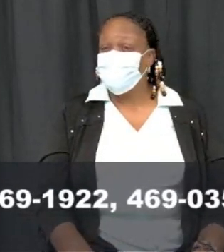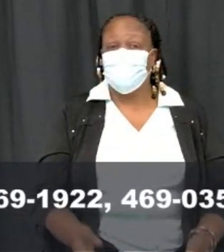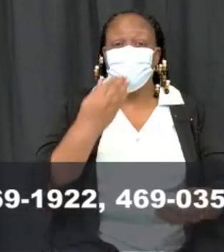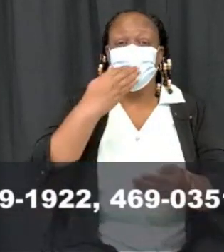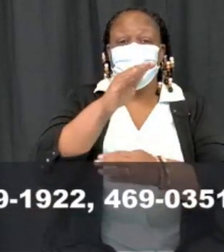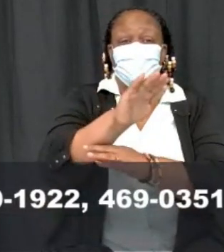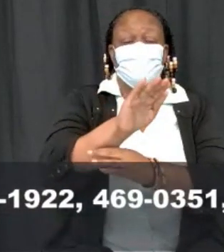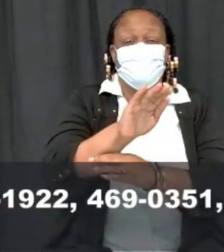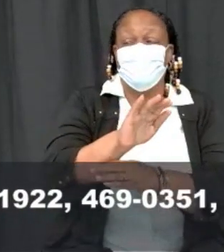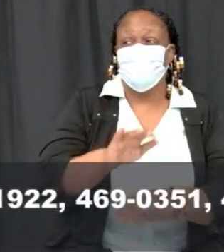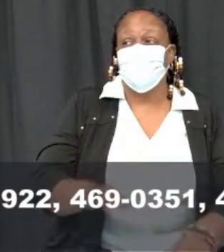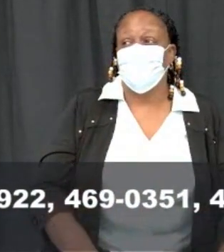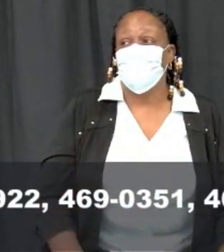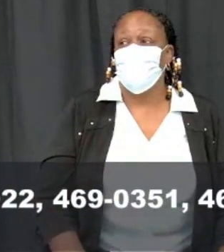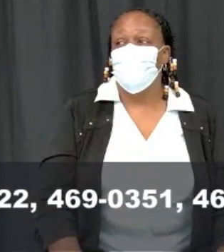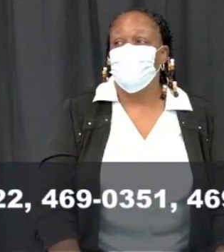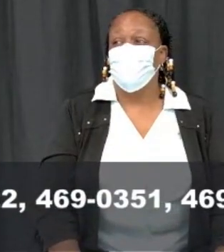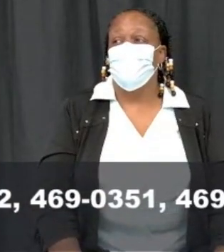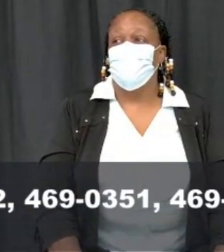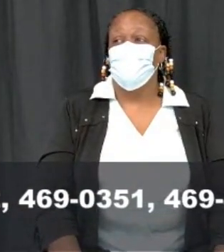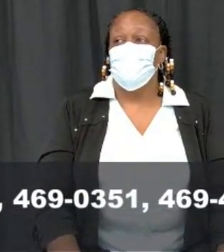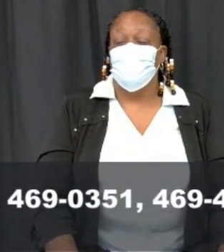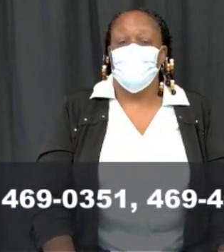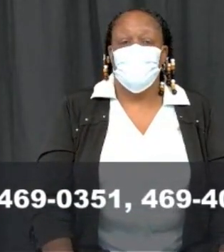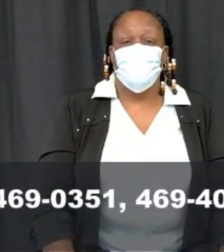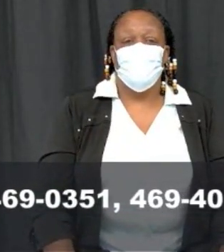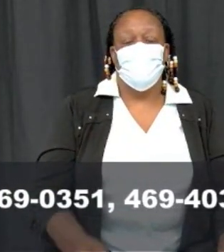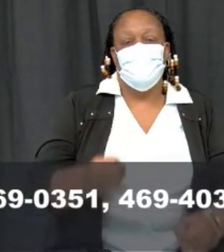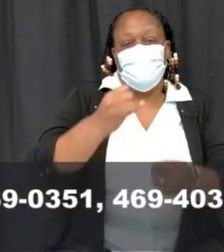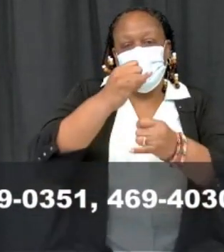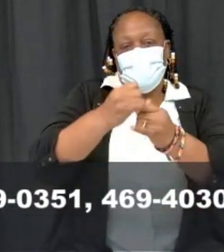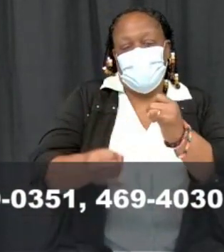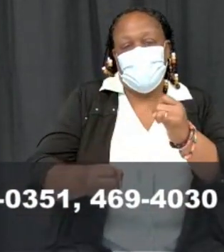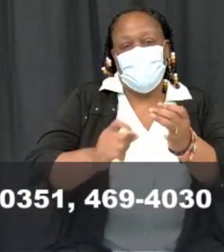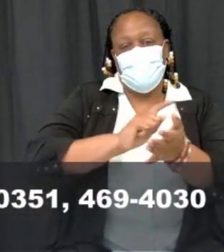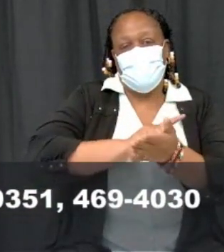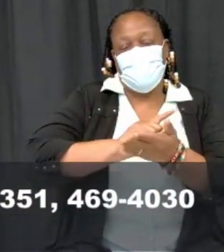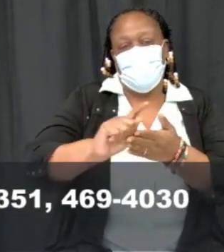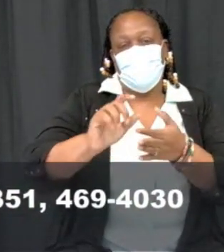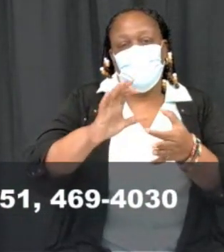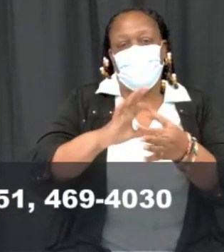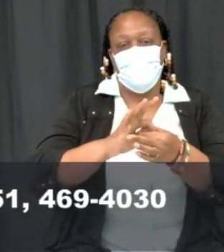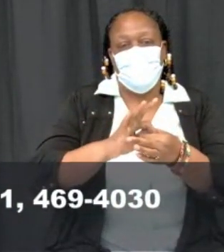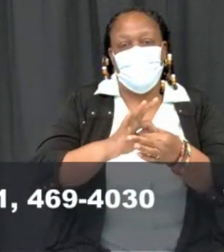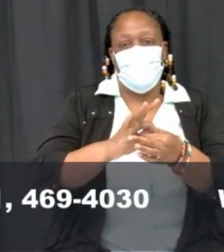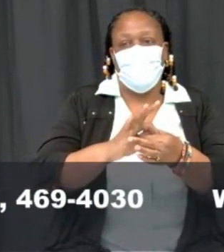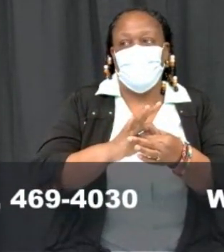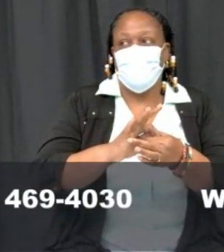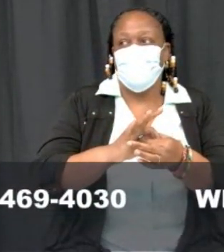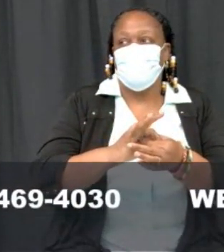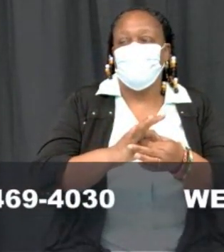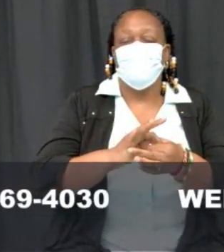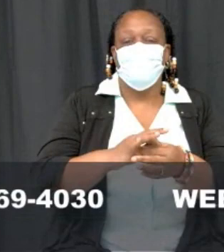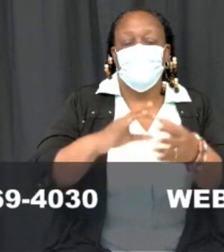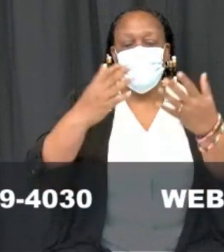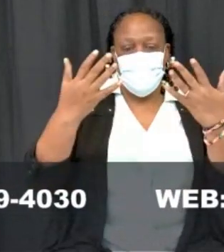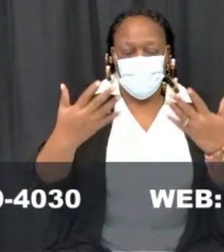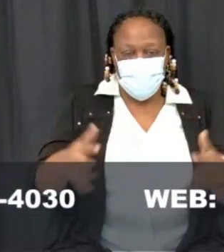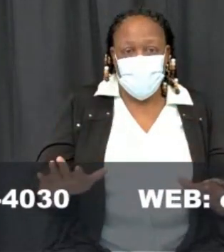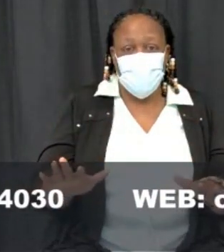We are in the final week of the current emergency powers regulation, which expires on June